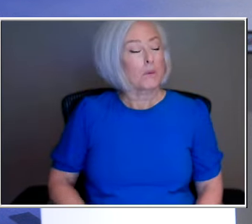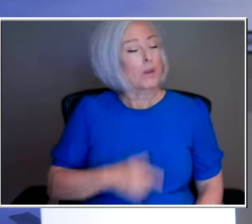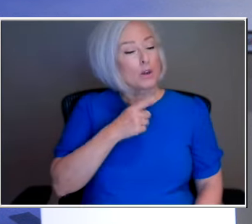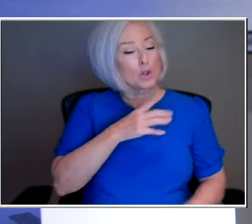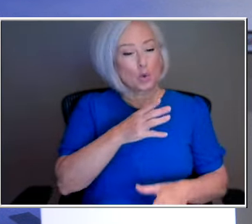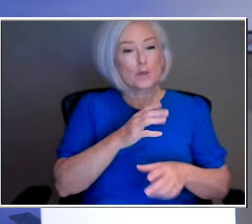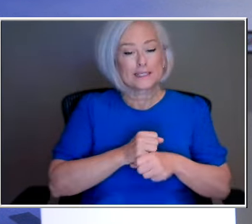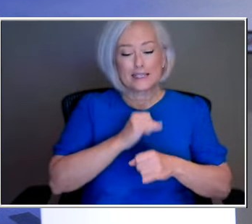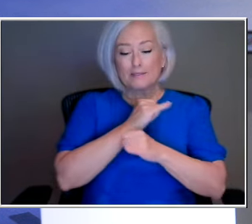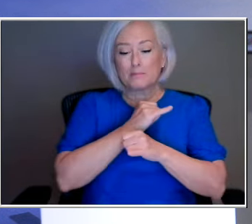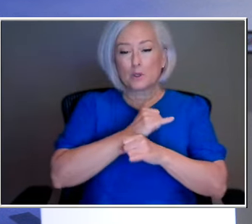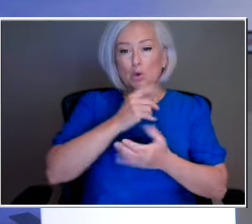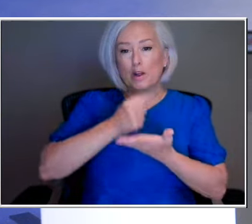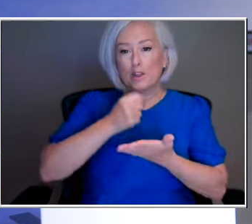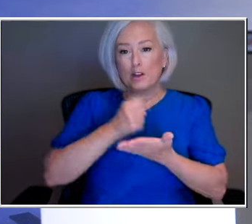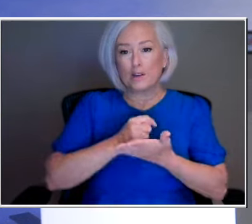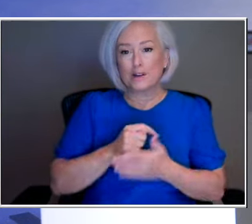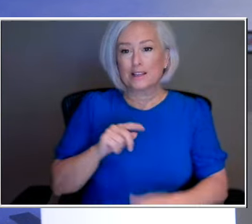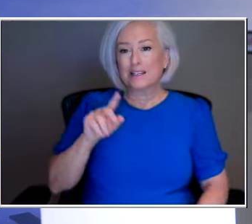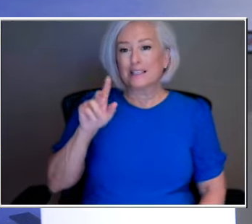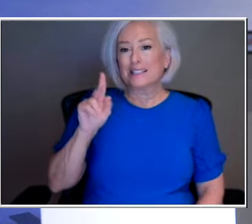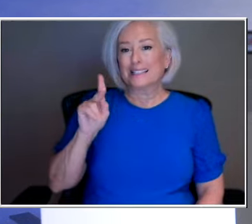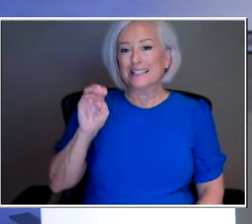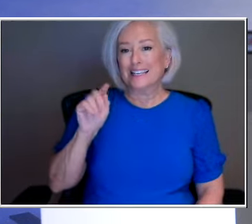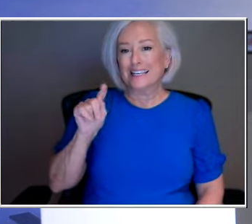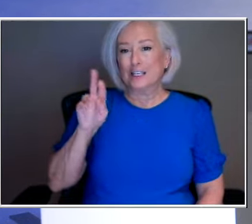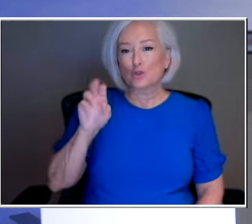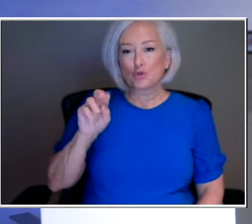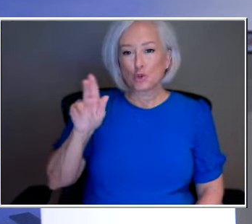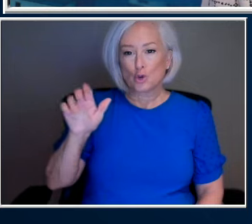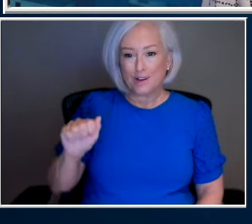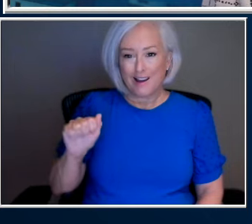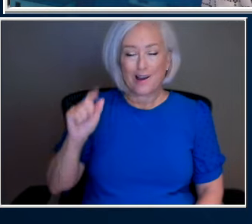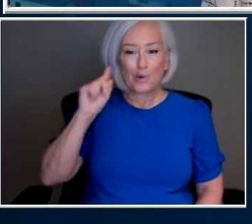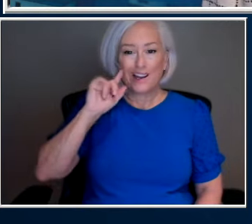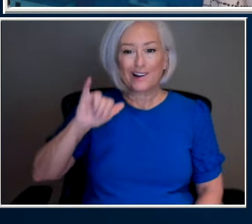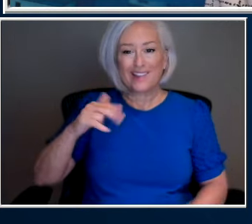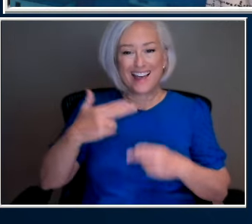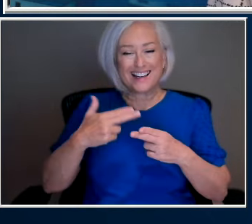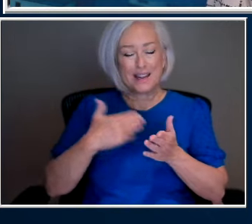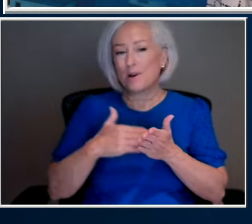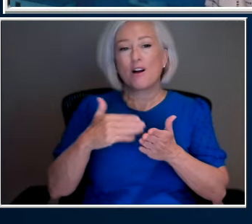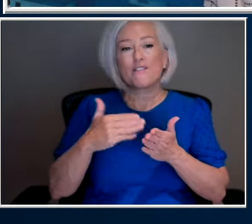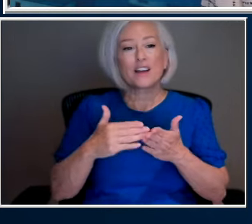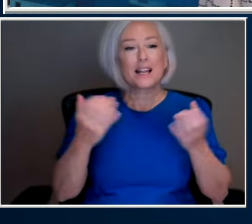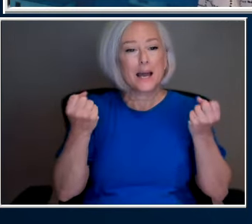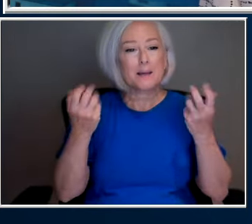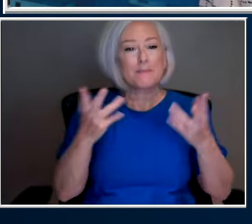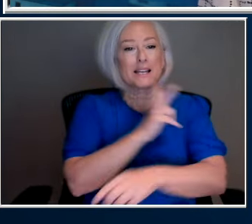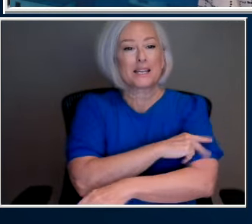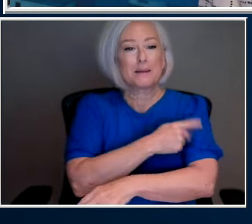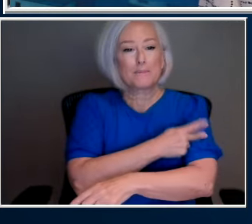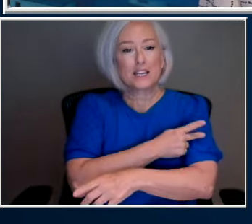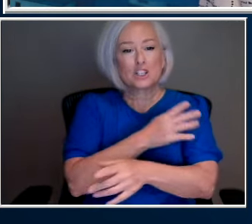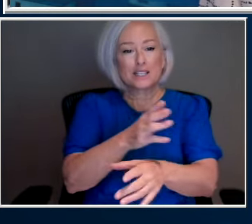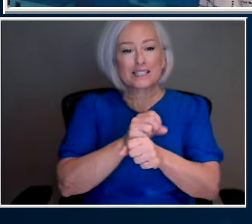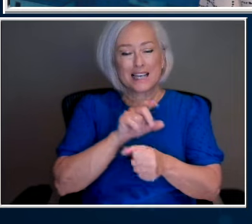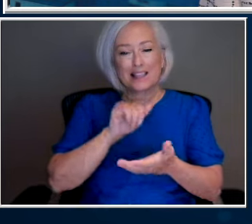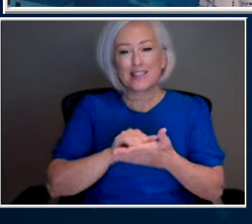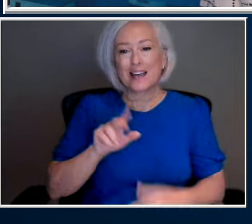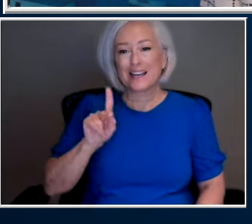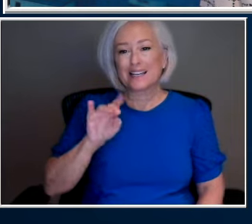immunotherapy, the brand name Keytruda. We've heard the name, Dr. Kasi, and we hear more and more patients say that they've received Keytruda. Why was this offered to